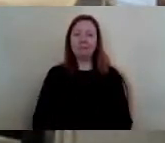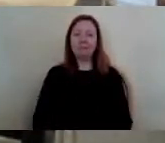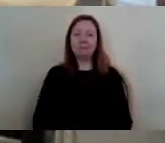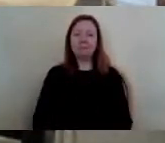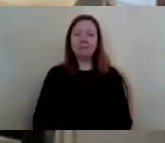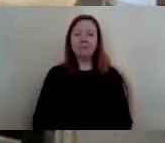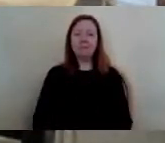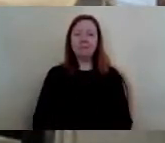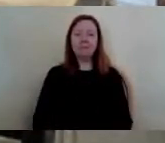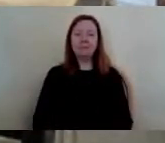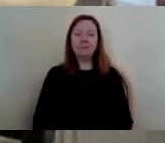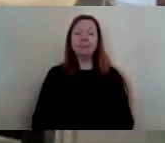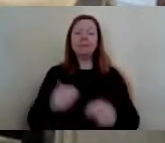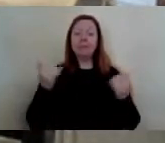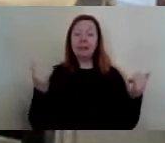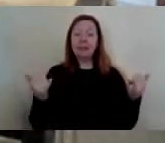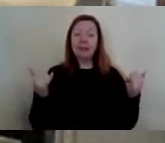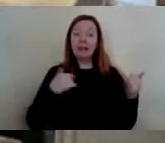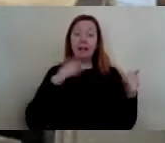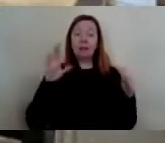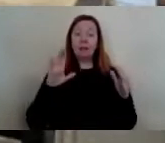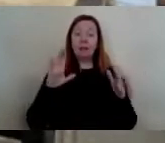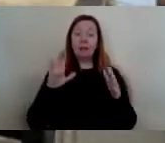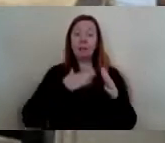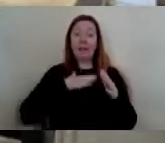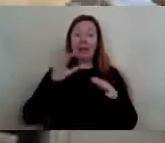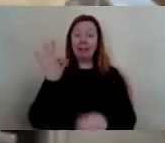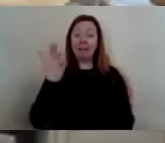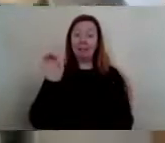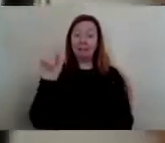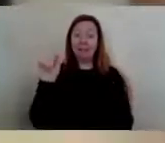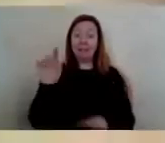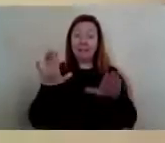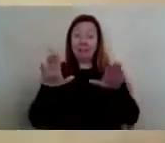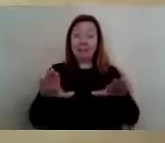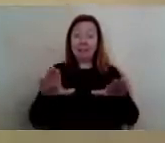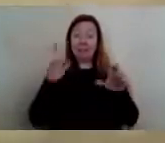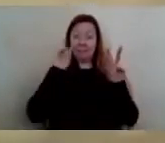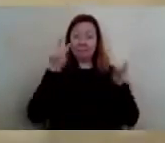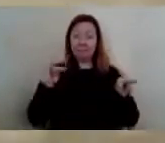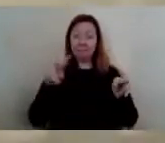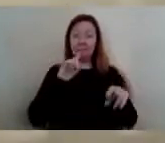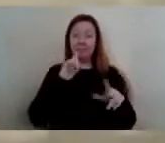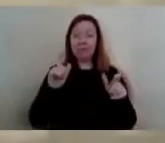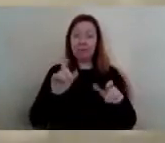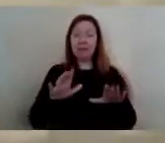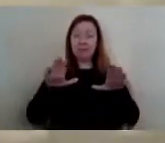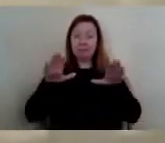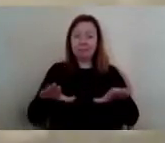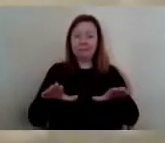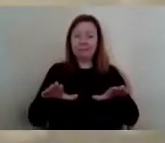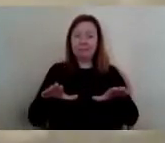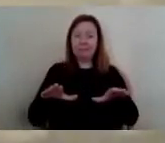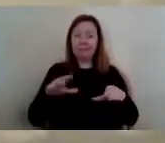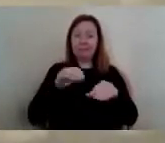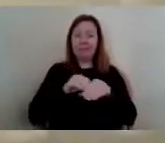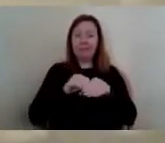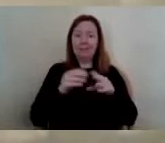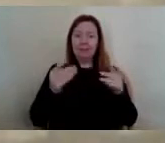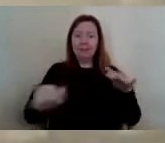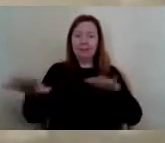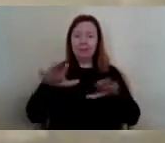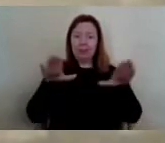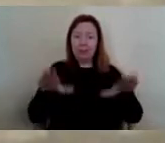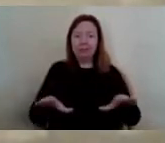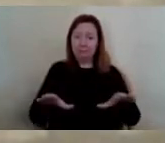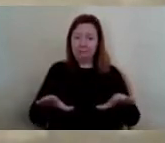me. So now what I'm gonna do is I'm gonna press my feet. I want you guys to see my feet really quick. I'm gonna press my feet